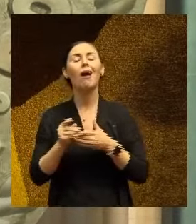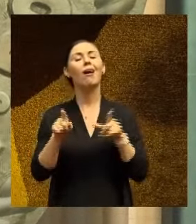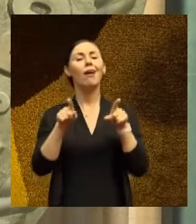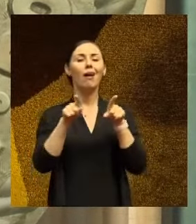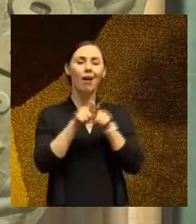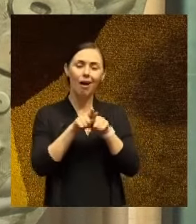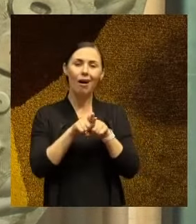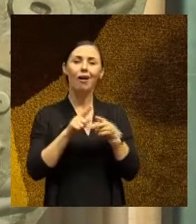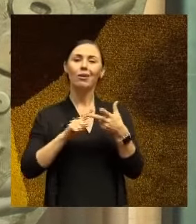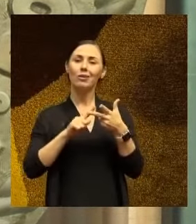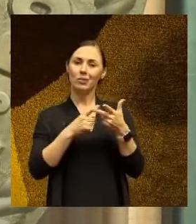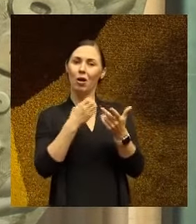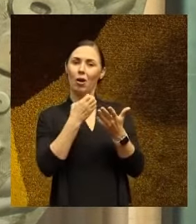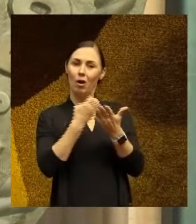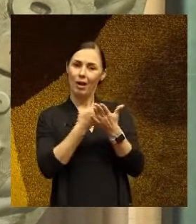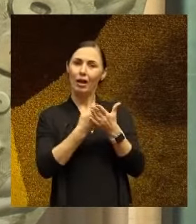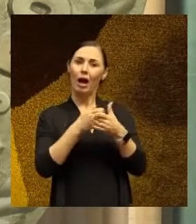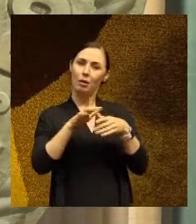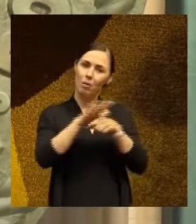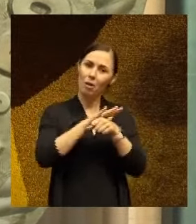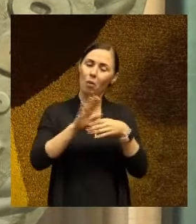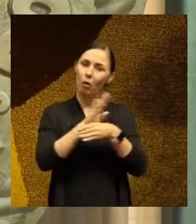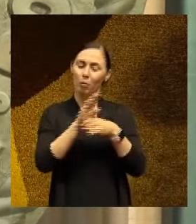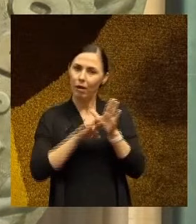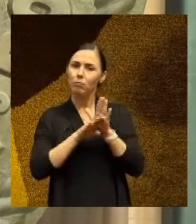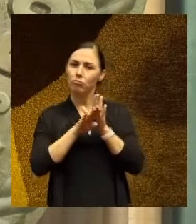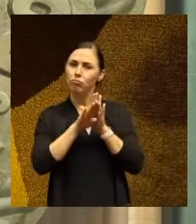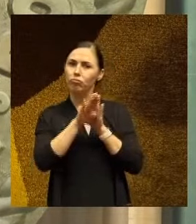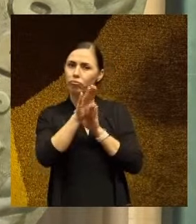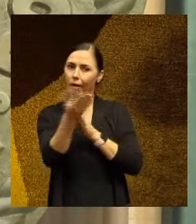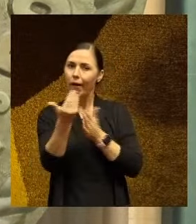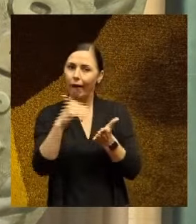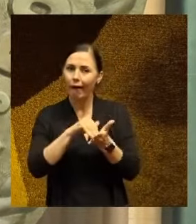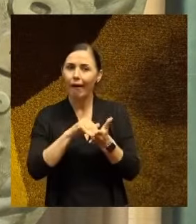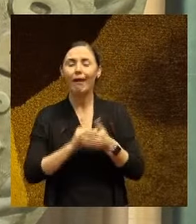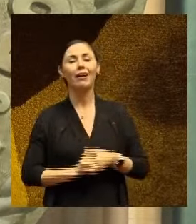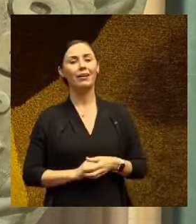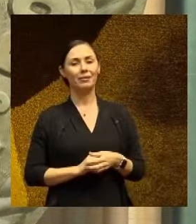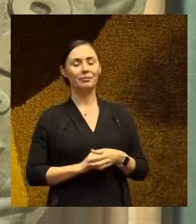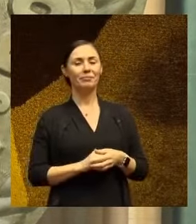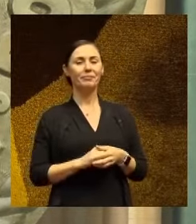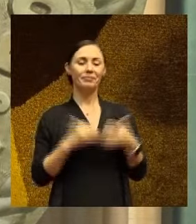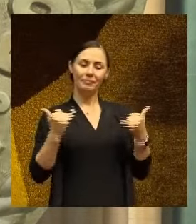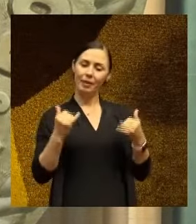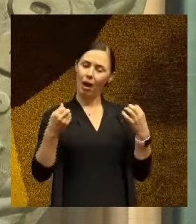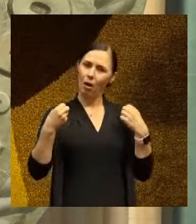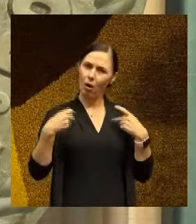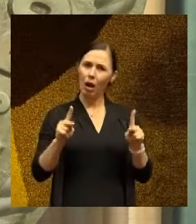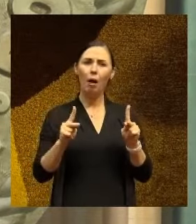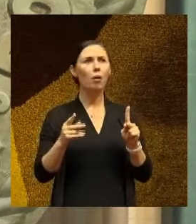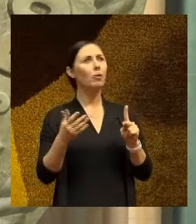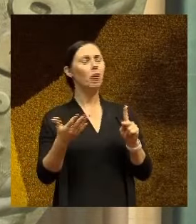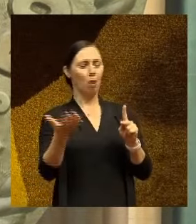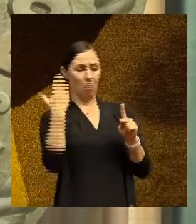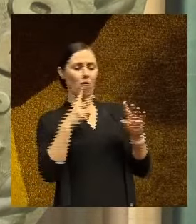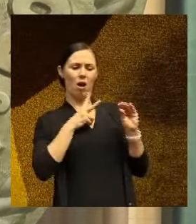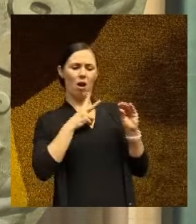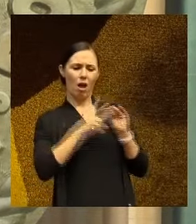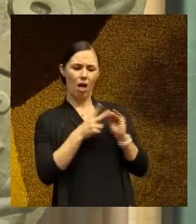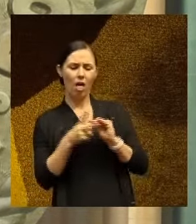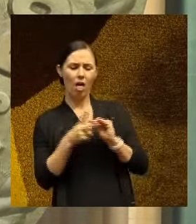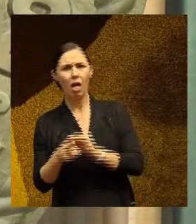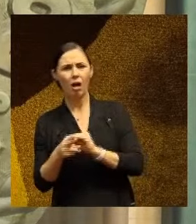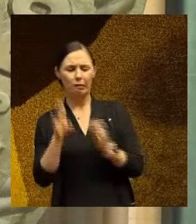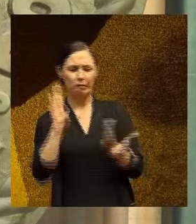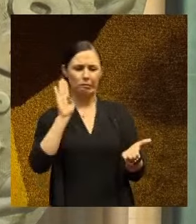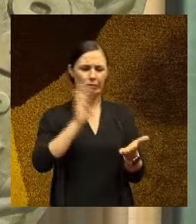our local businesses. We have a chance to restore painful cuts that we've made over